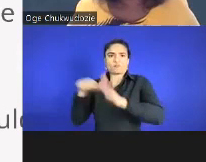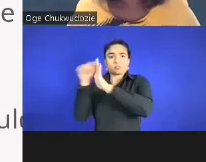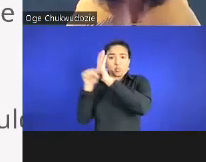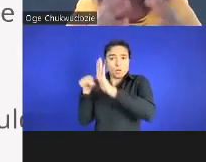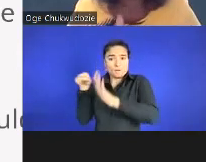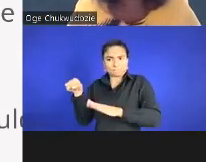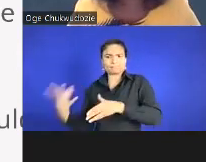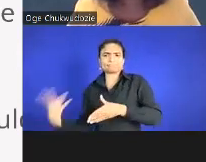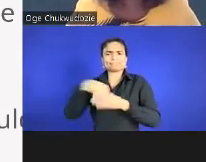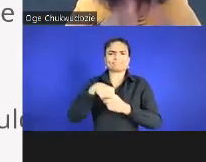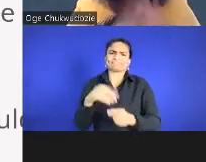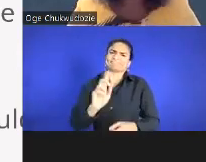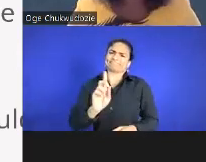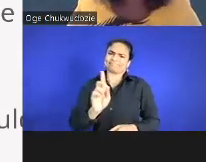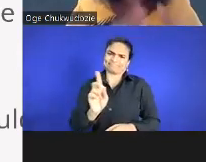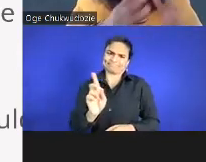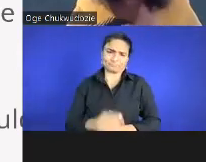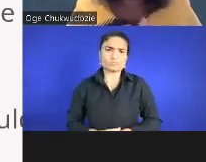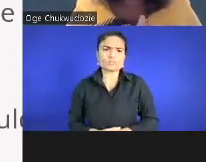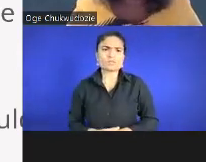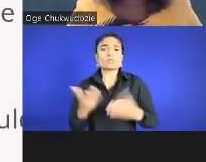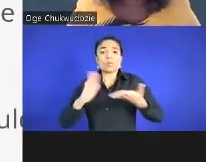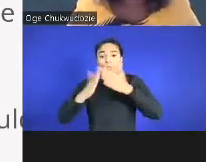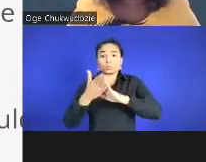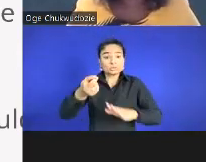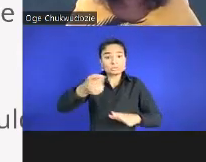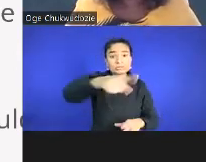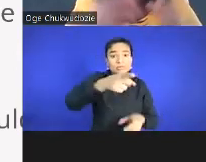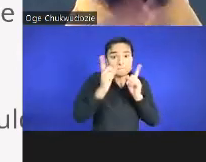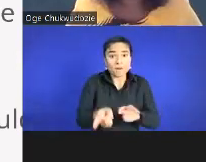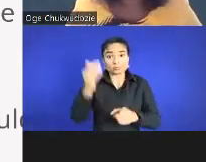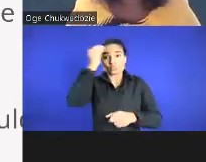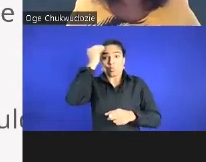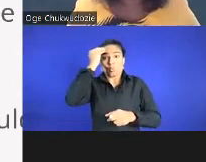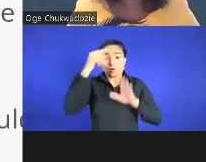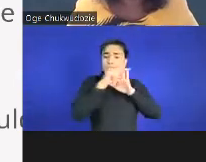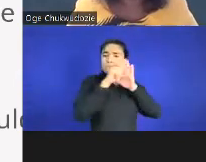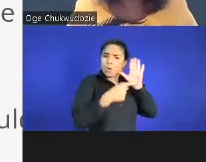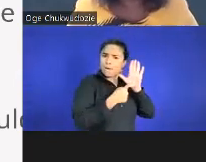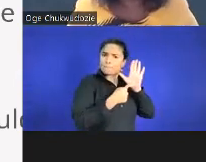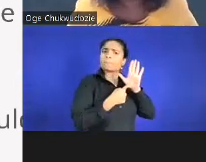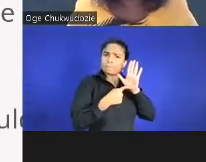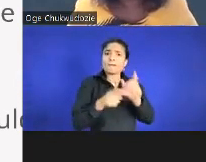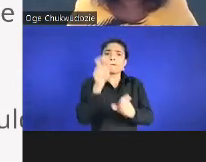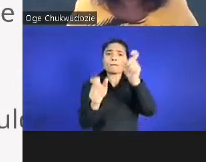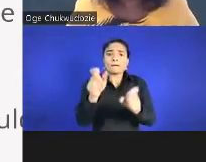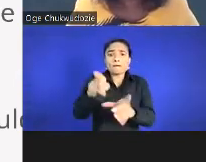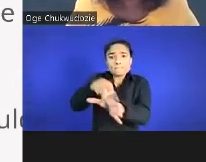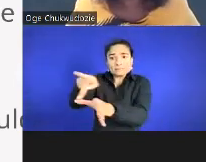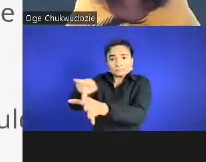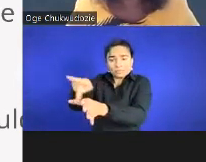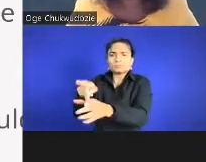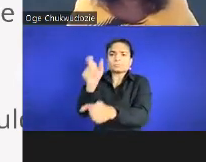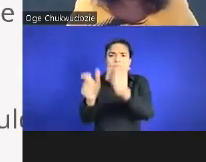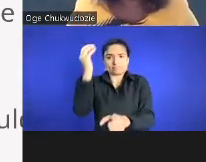know that, look, these are the inappropriate behaviors. Nobody should ask you for money